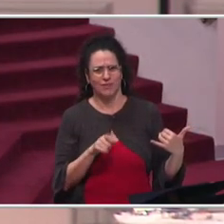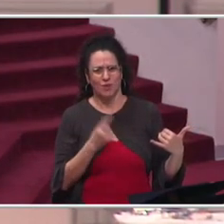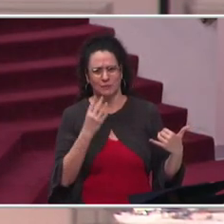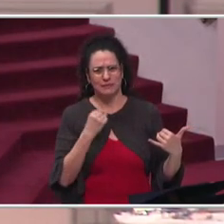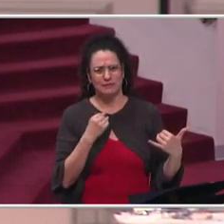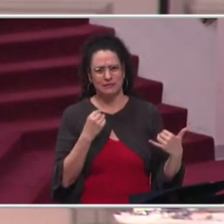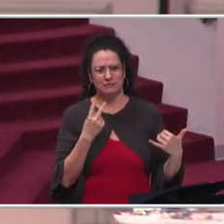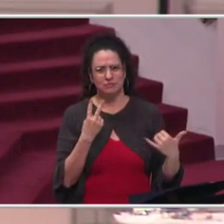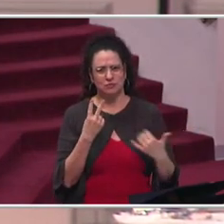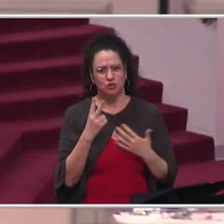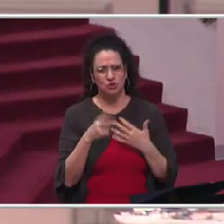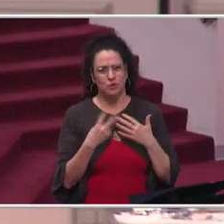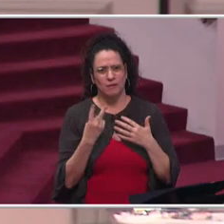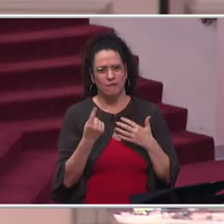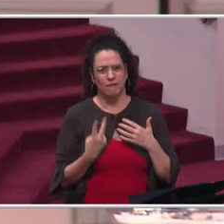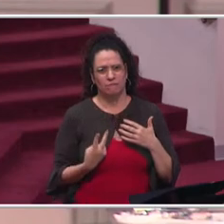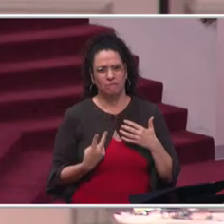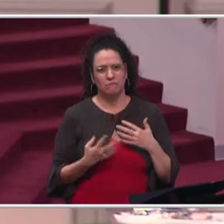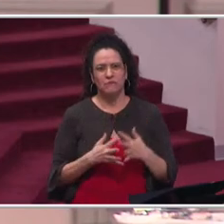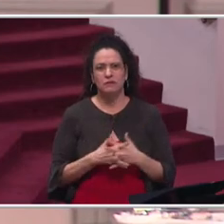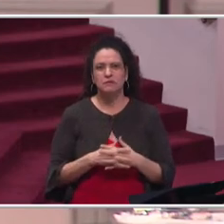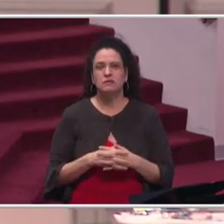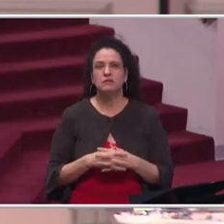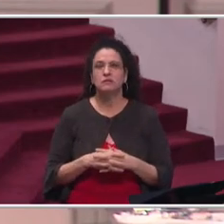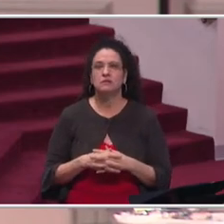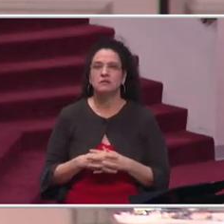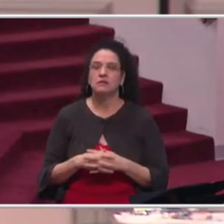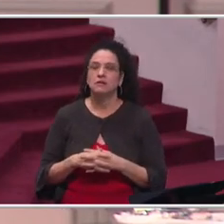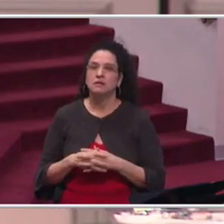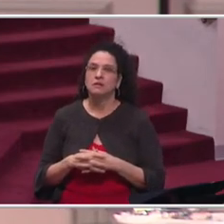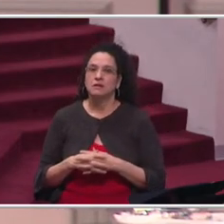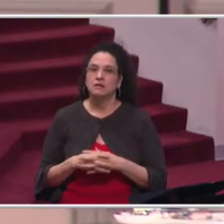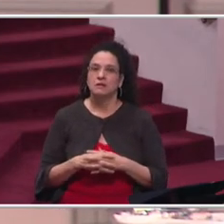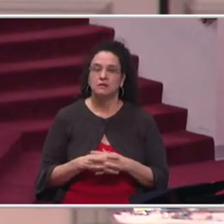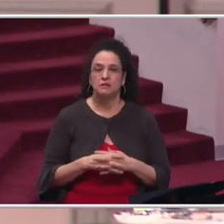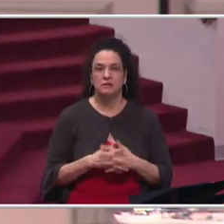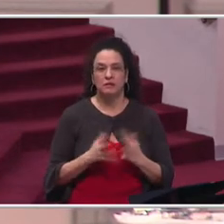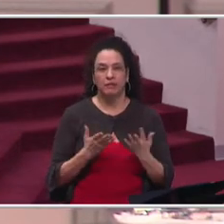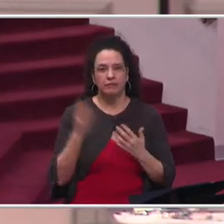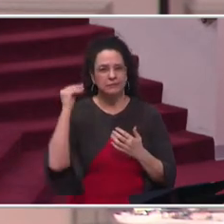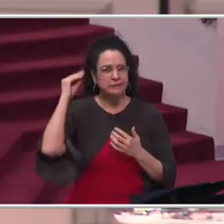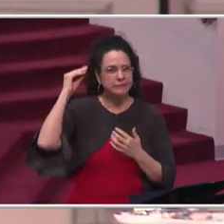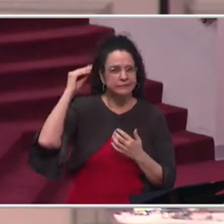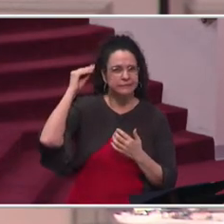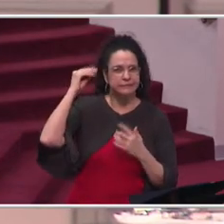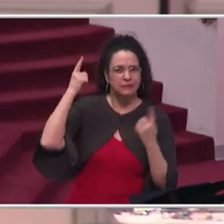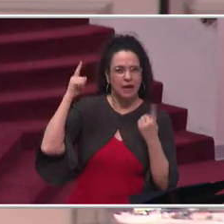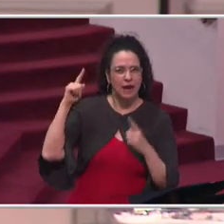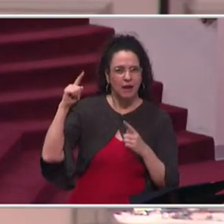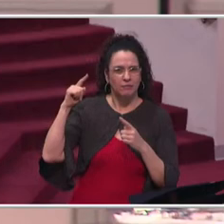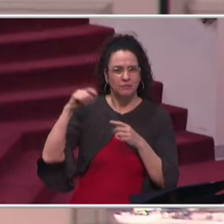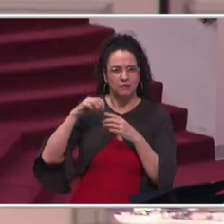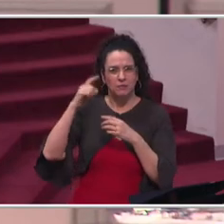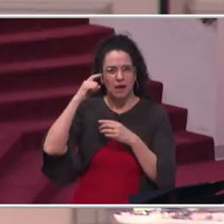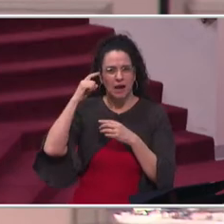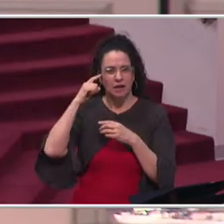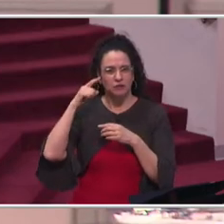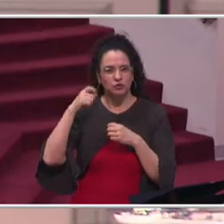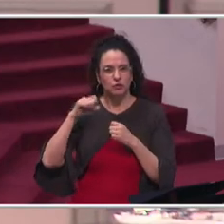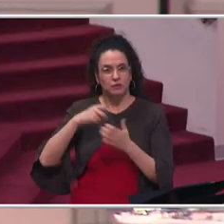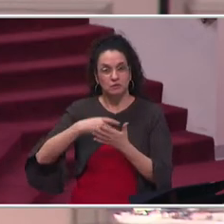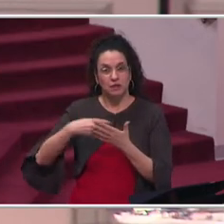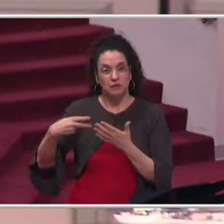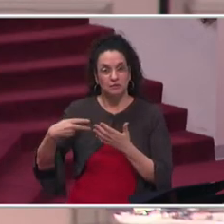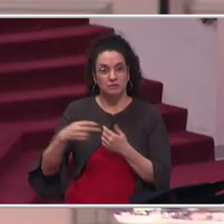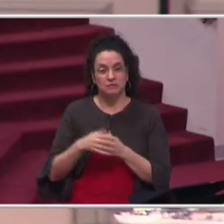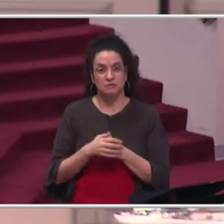for 2.5 hours. You know? And things happen in your mind sometimes where you lay down and you try to, and I'm saying